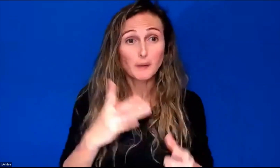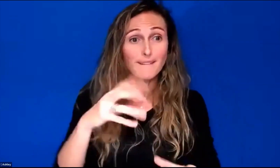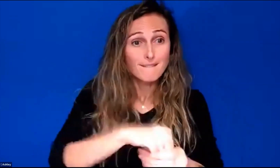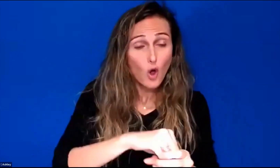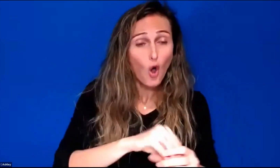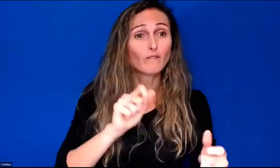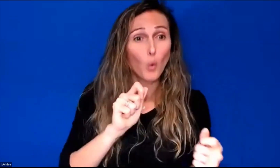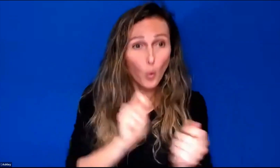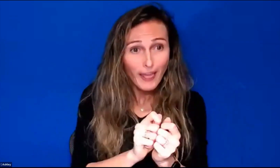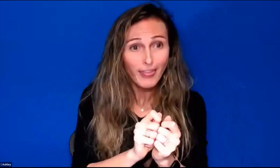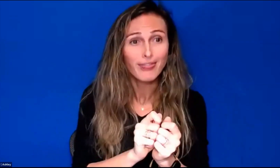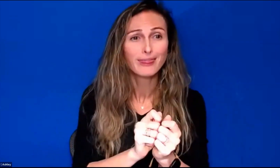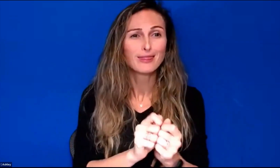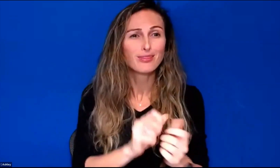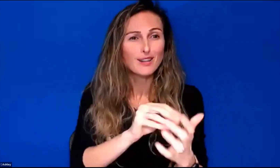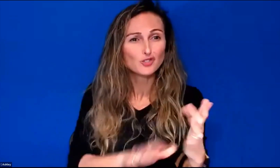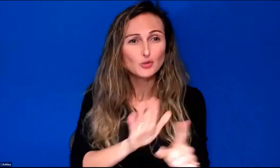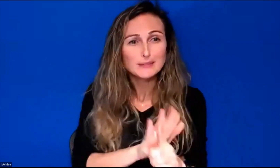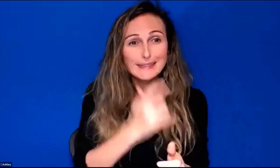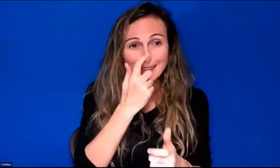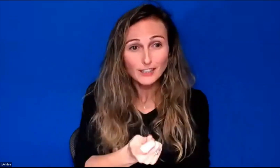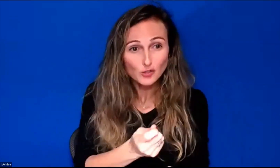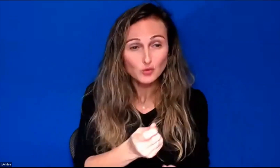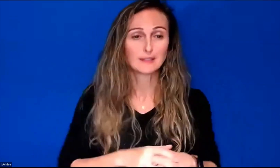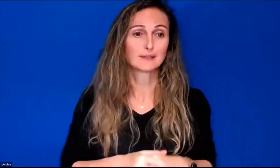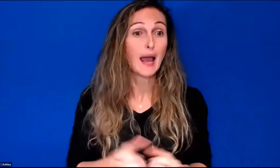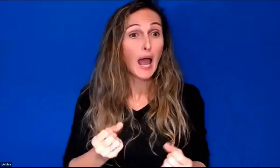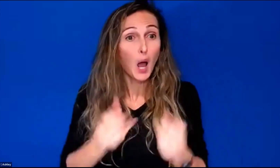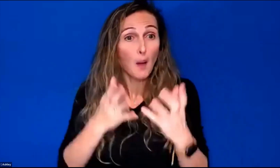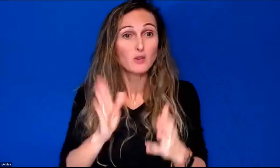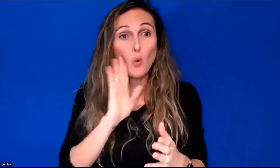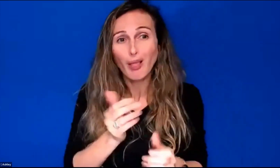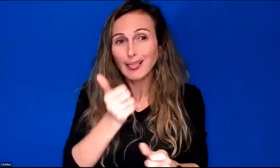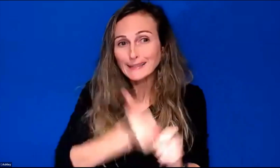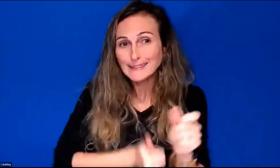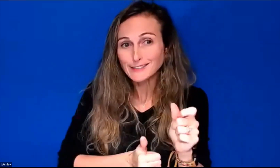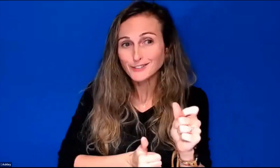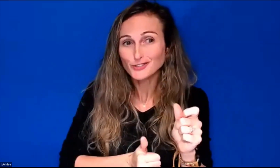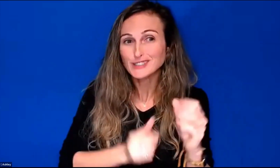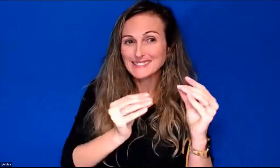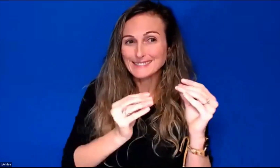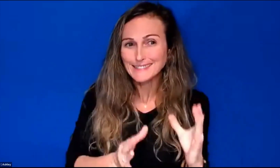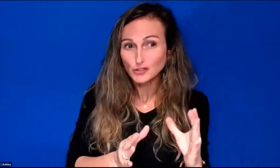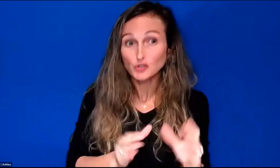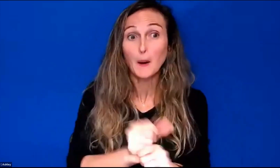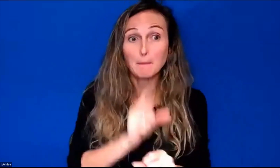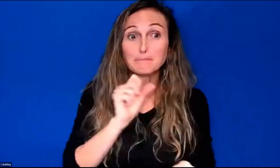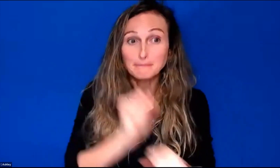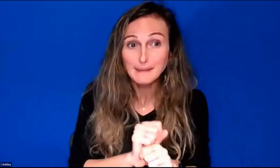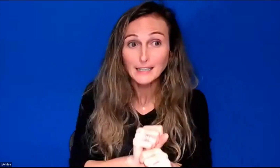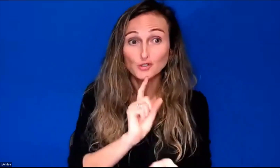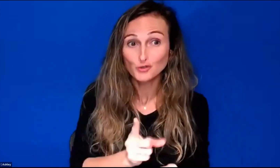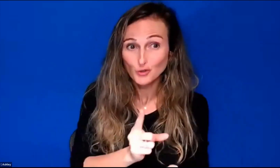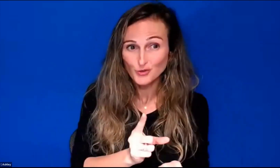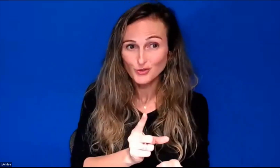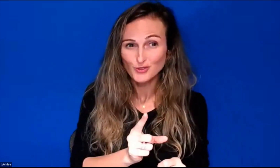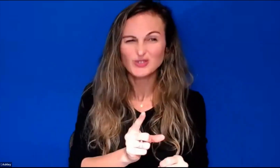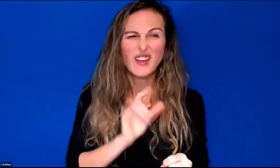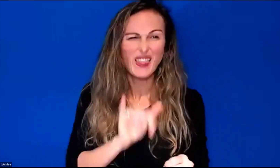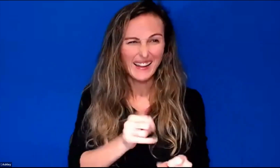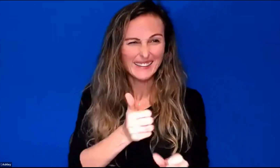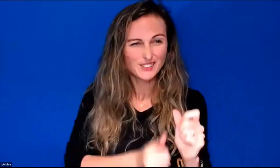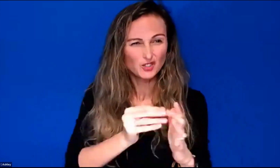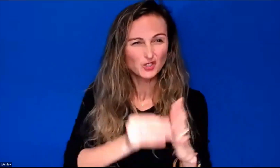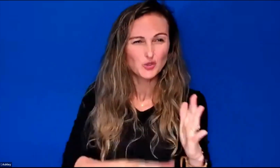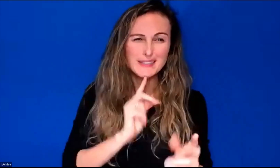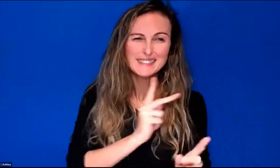Like how much are they going to make sure that the accommodation is here, and always remembering that there is a deaf student in the classroom. So